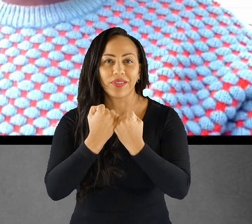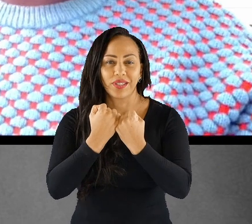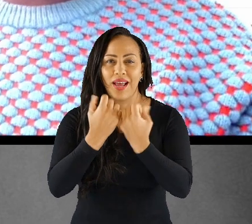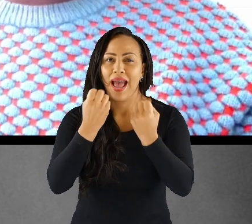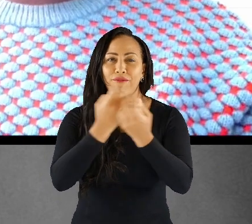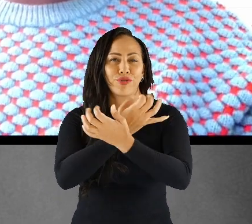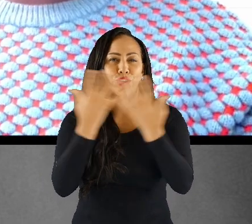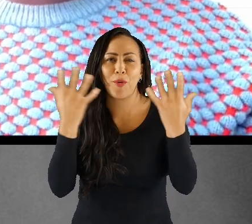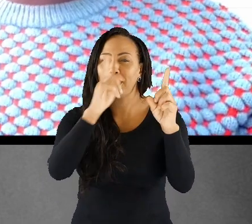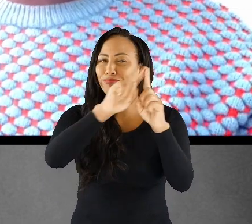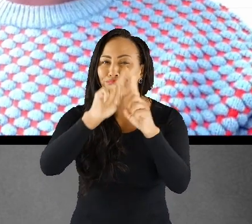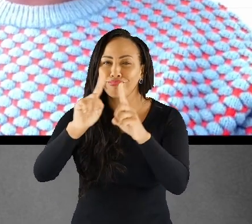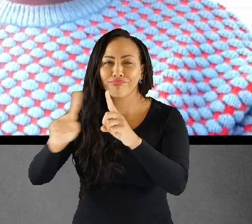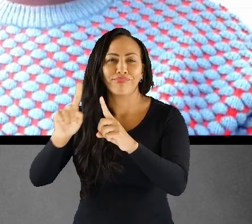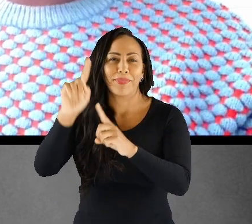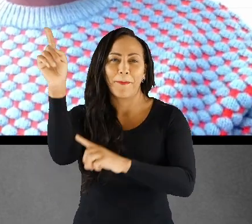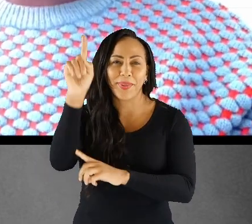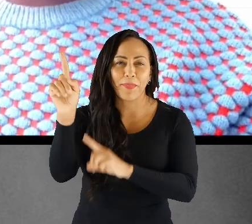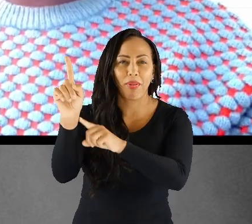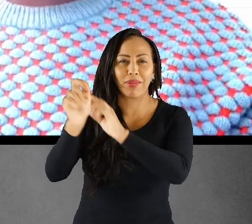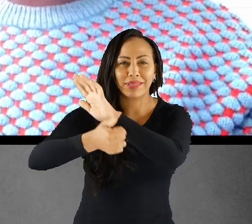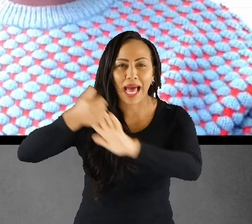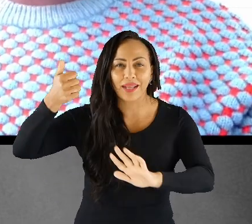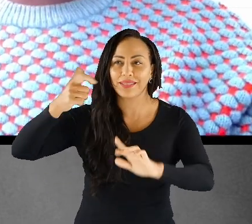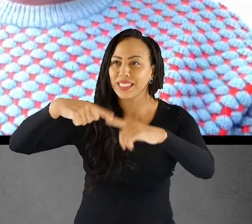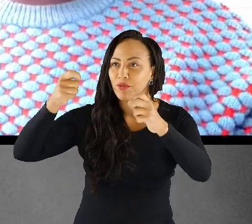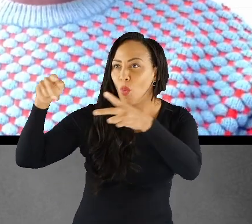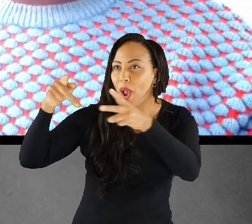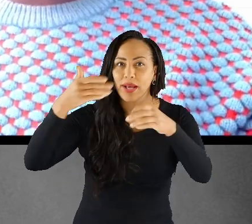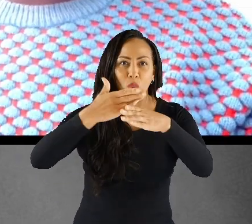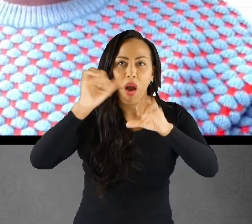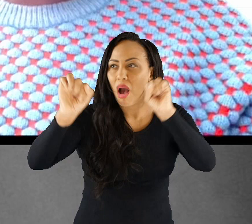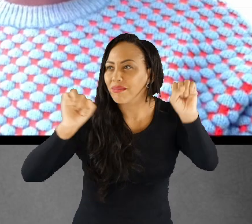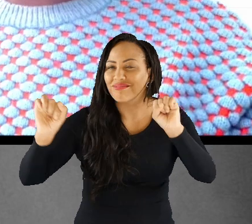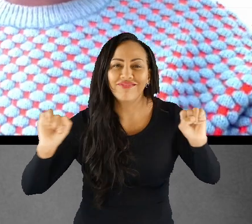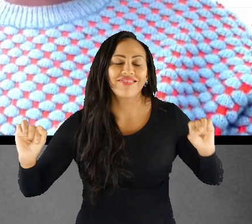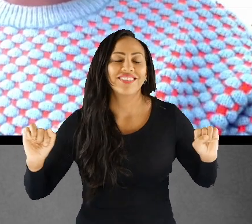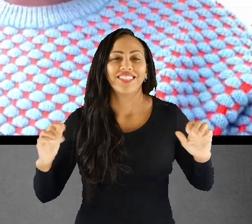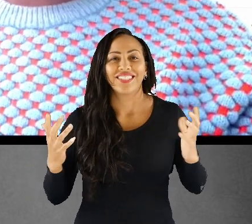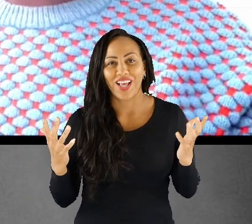many different people with different talents and different ways of working, and that